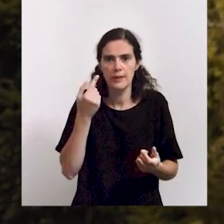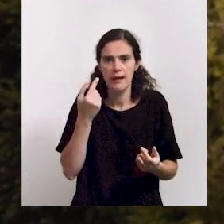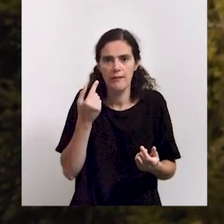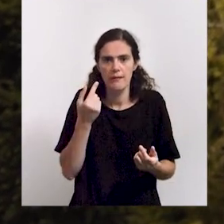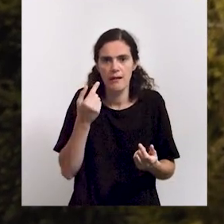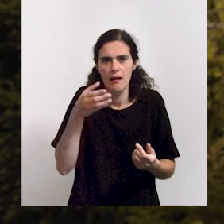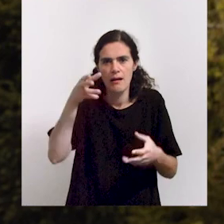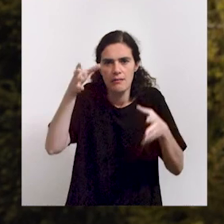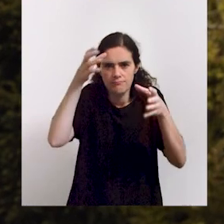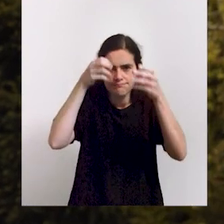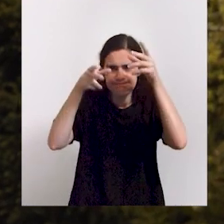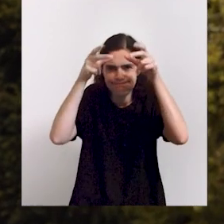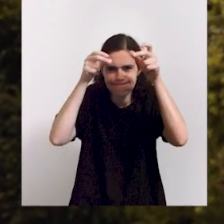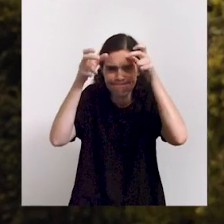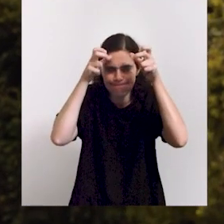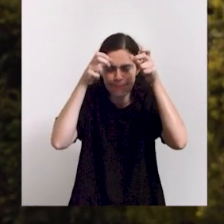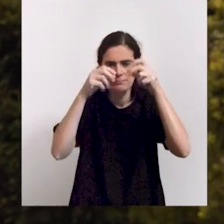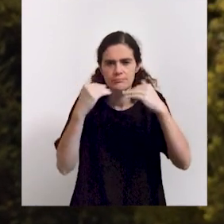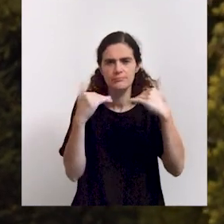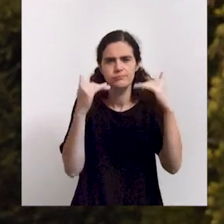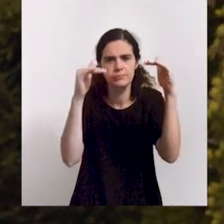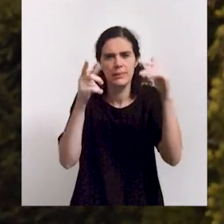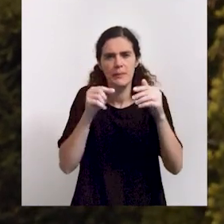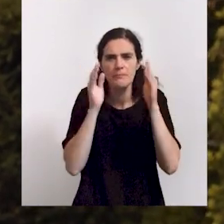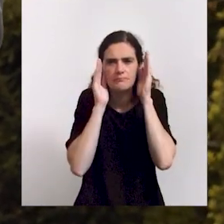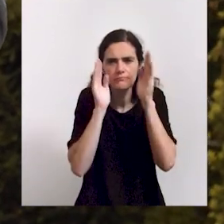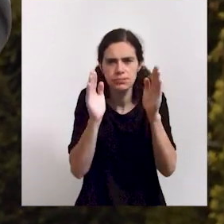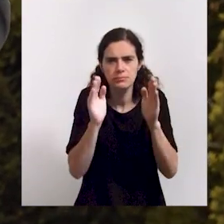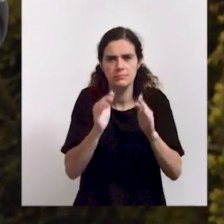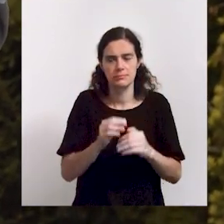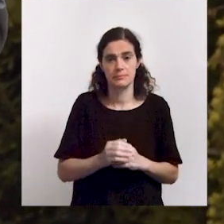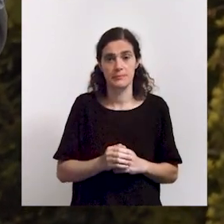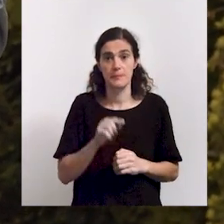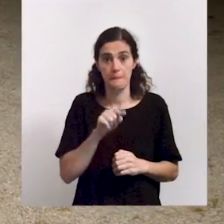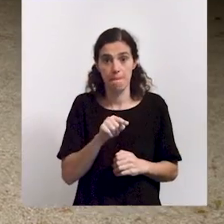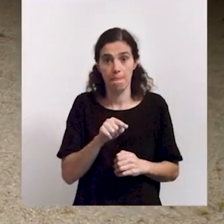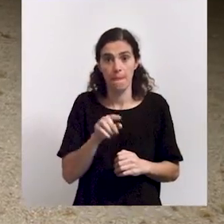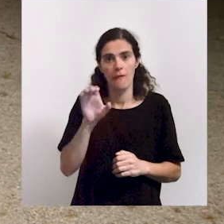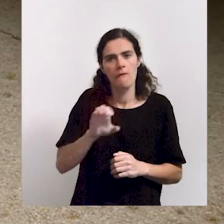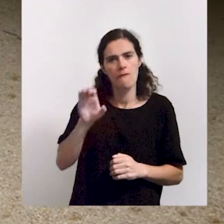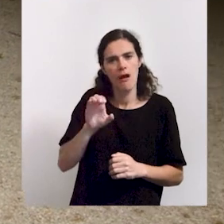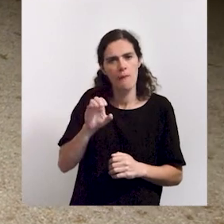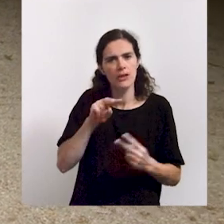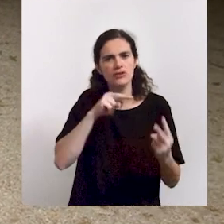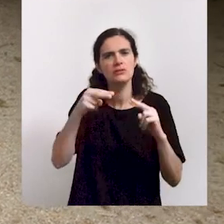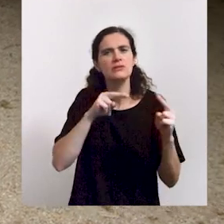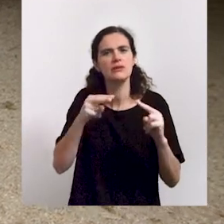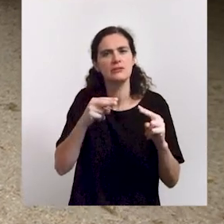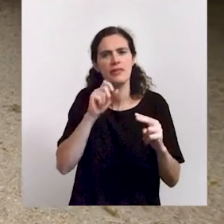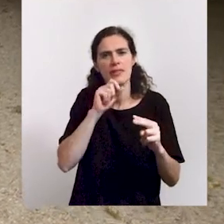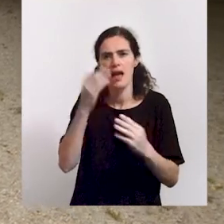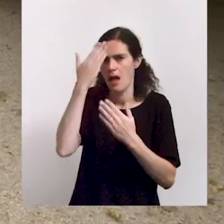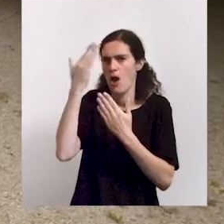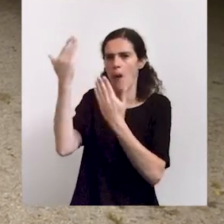of consciousness or awareness. And in a way, that's her strategy to pay